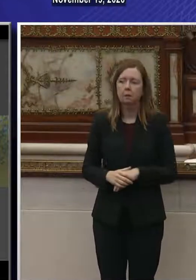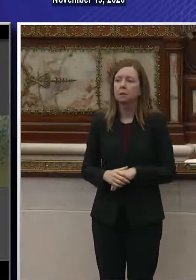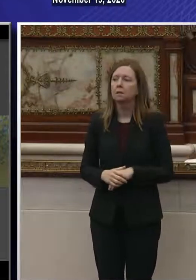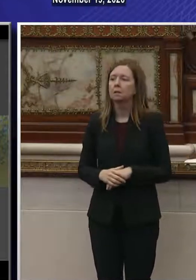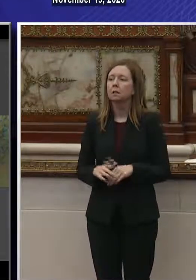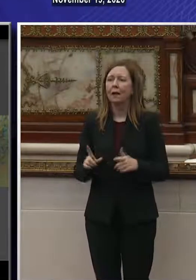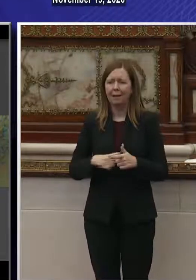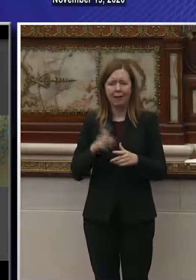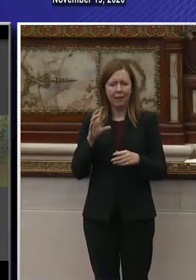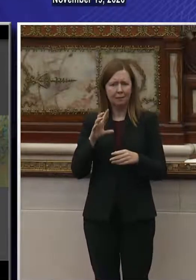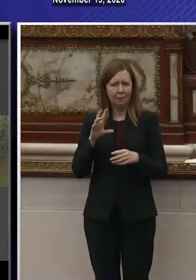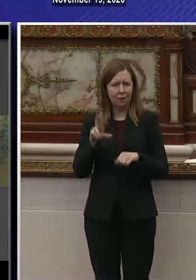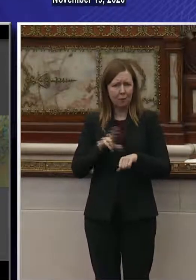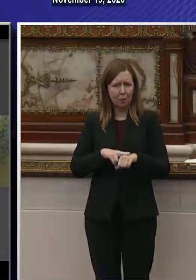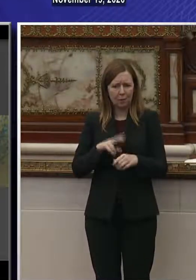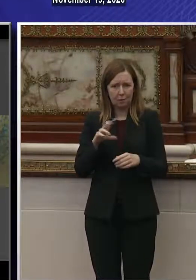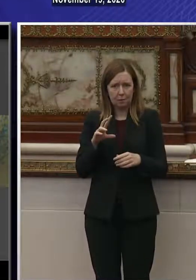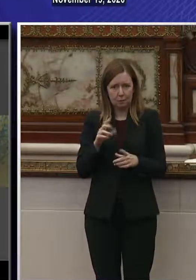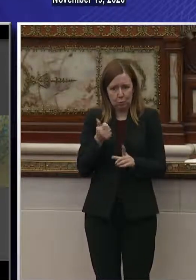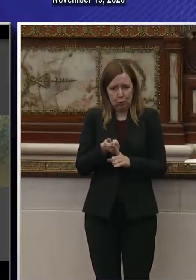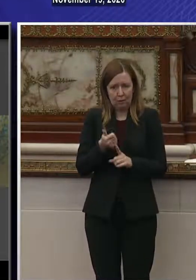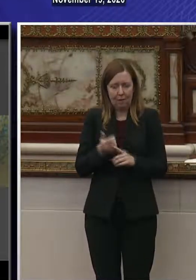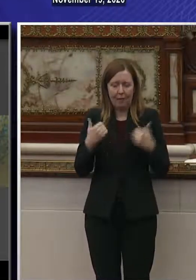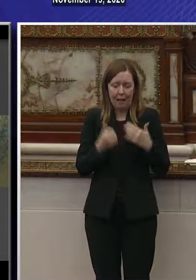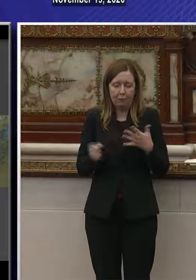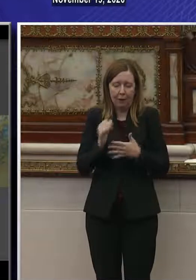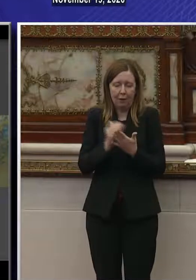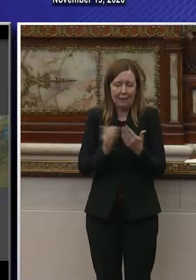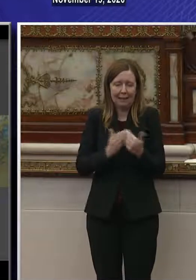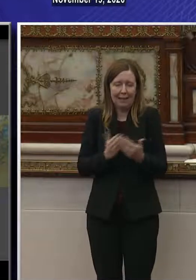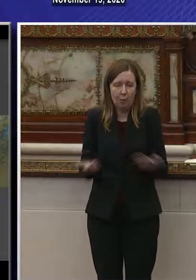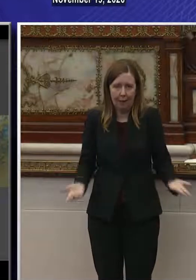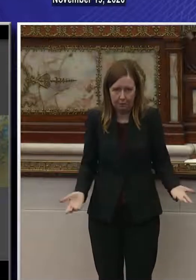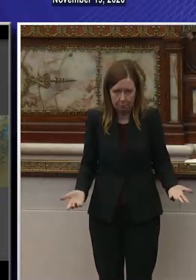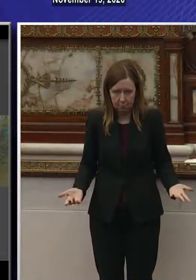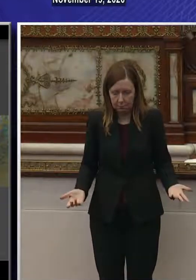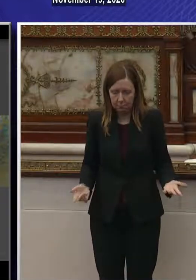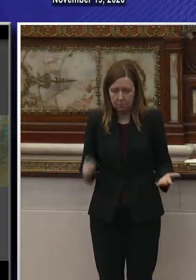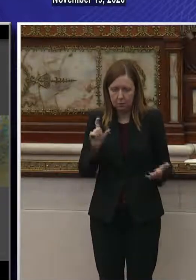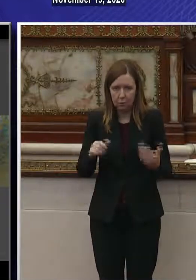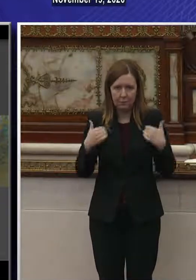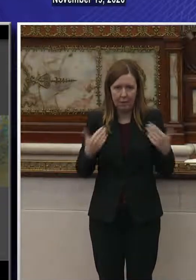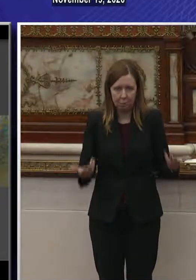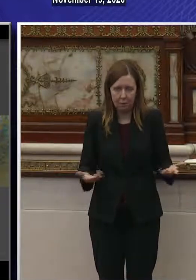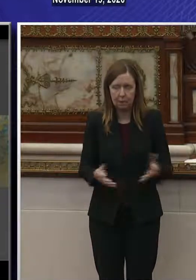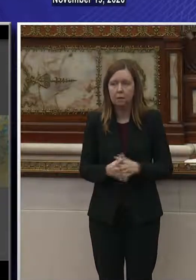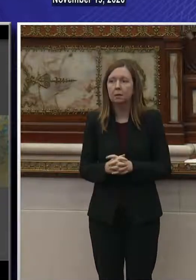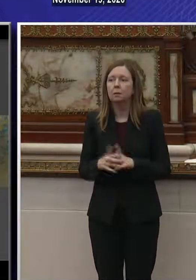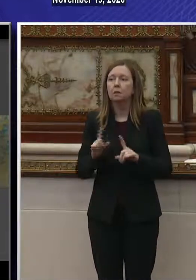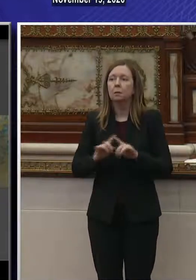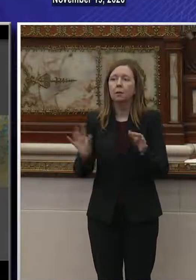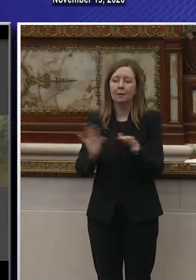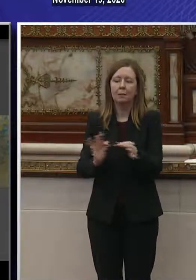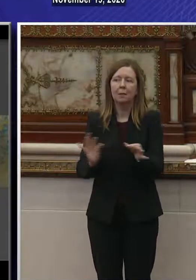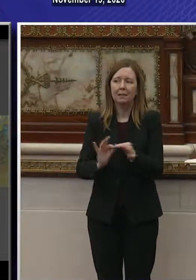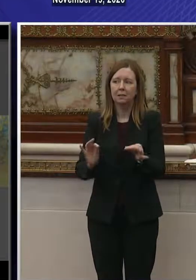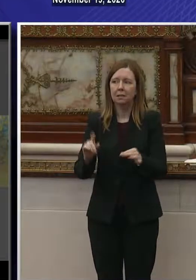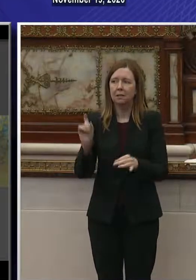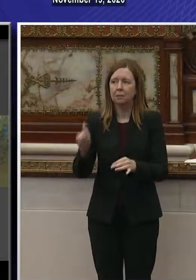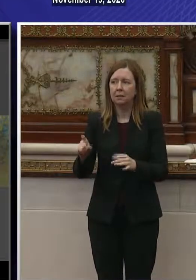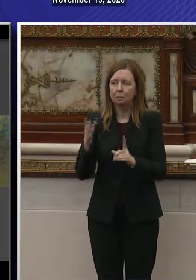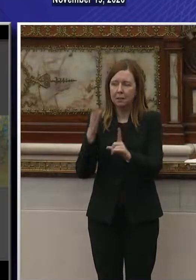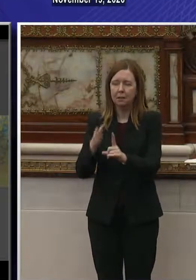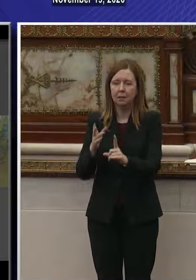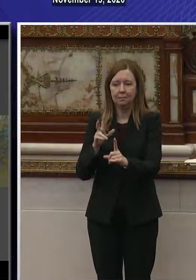internally, you're going to be able to do it. You know, you have a priority list anyway. There's no way to not have one. But the messaging has to always be